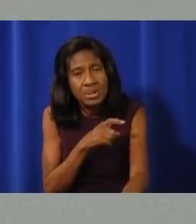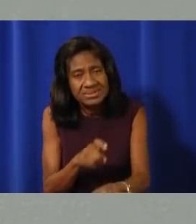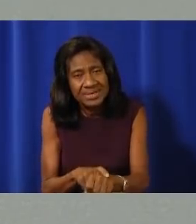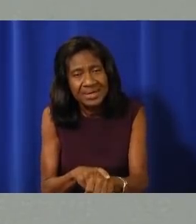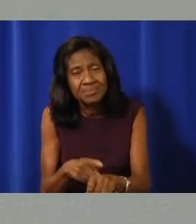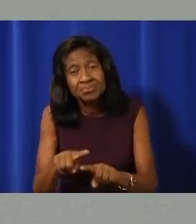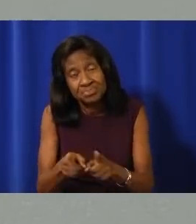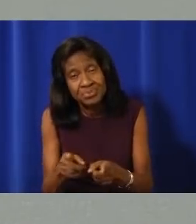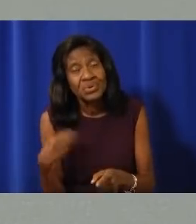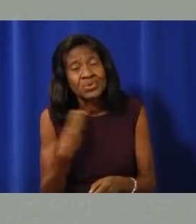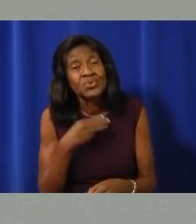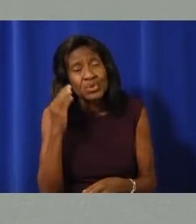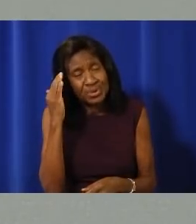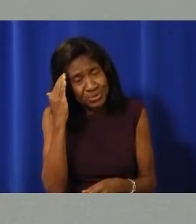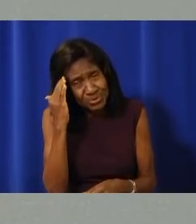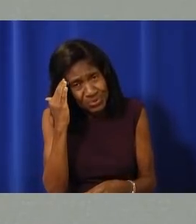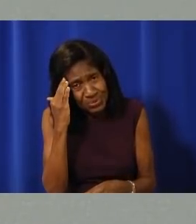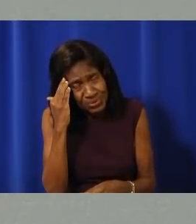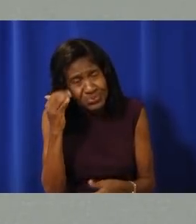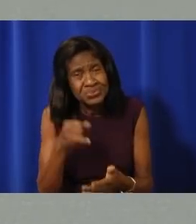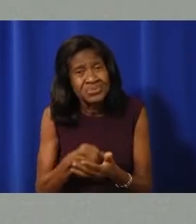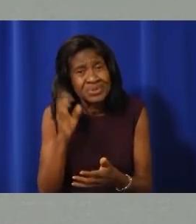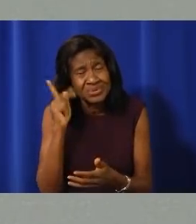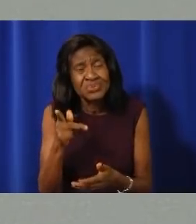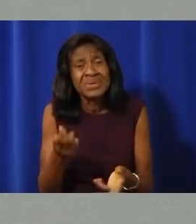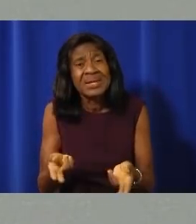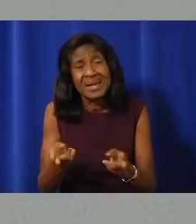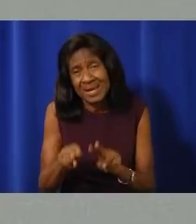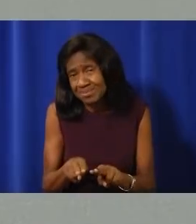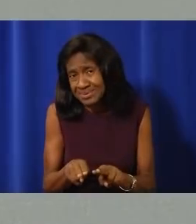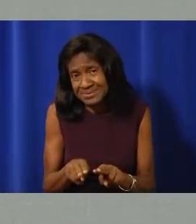going to come at some point where we do have